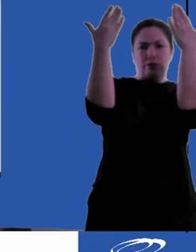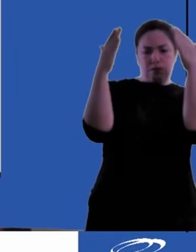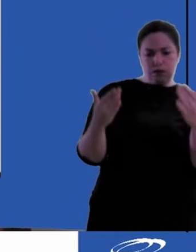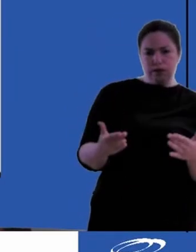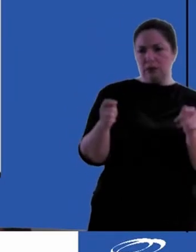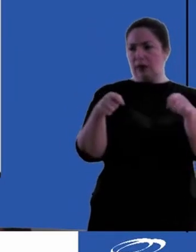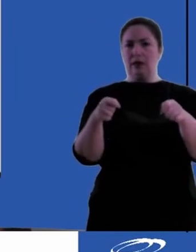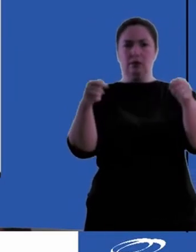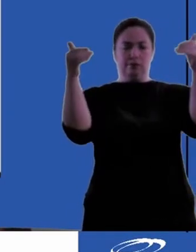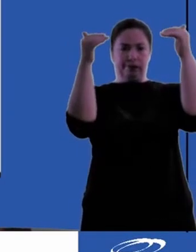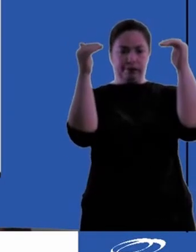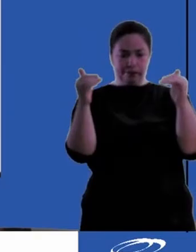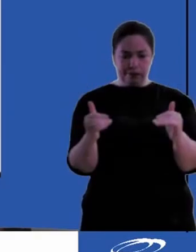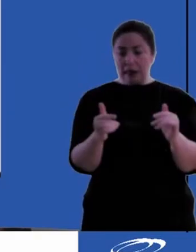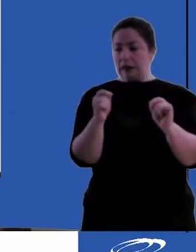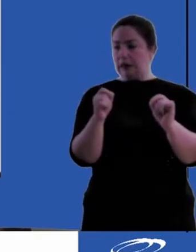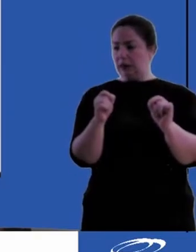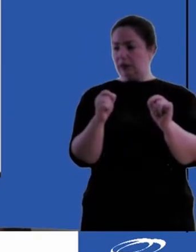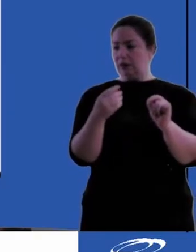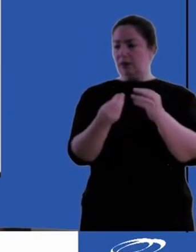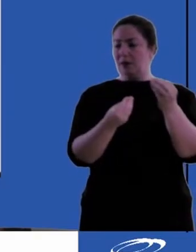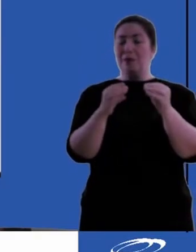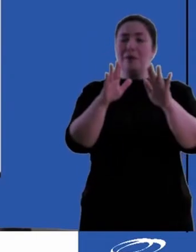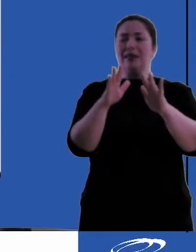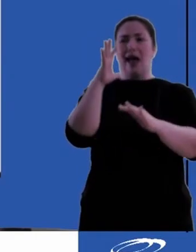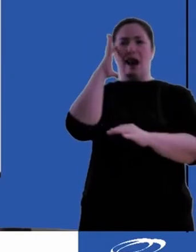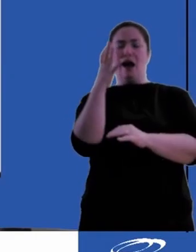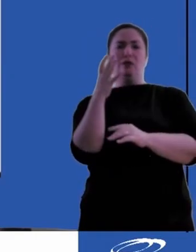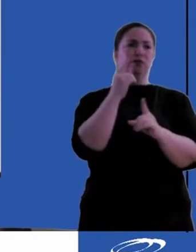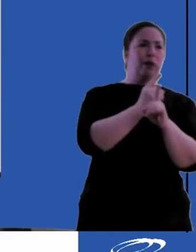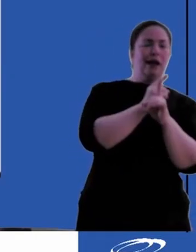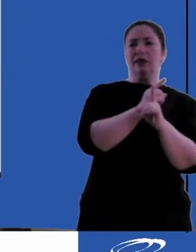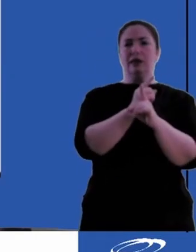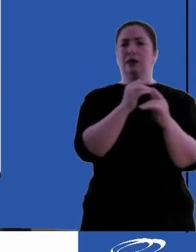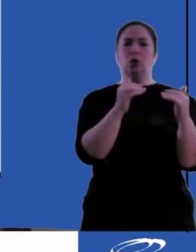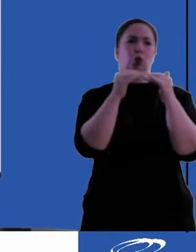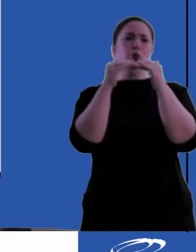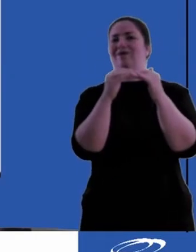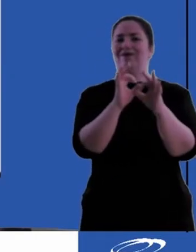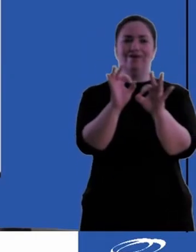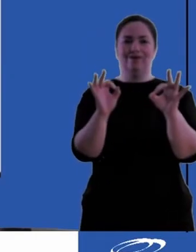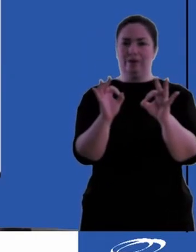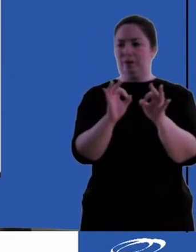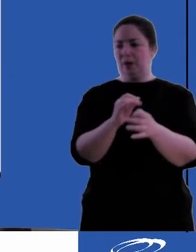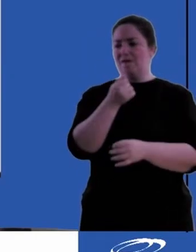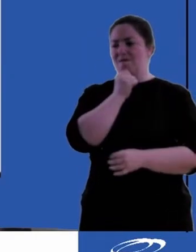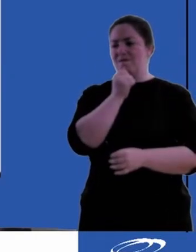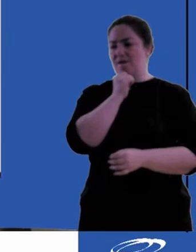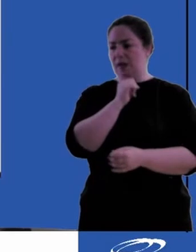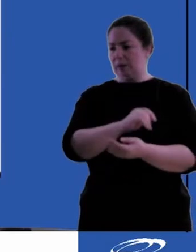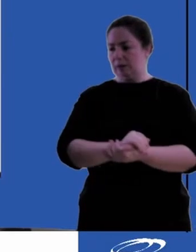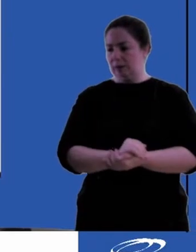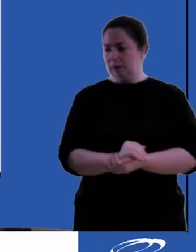and there have been a number of other studies that have been done as well. So this is another way of trying to find the organisms that cause periprosthetic